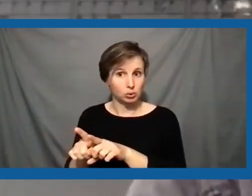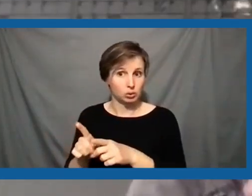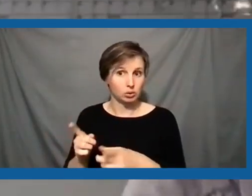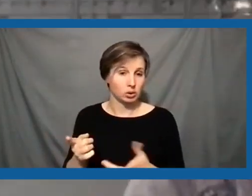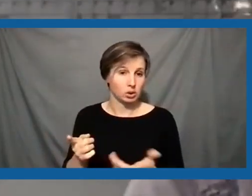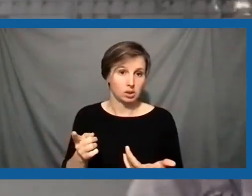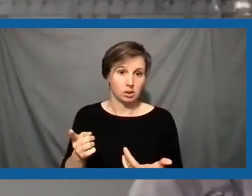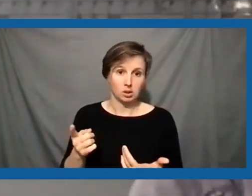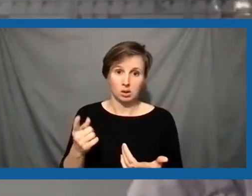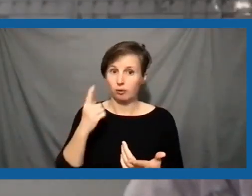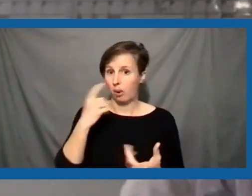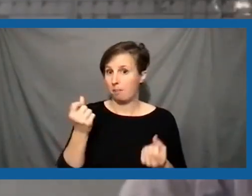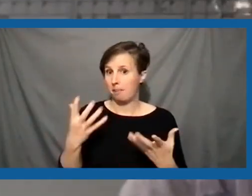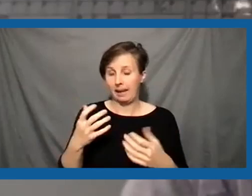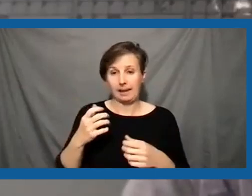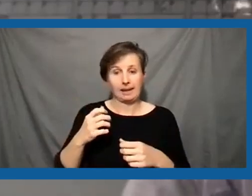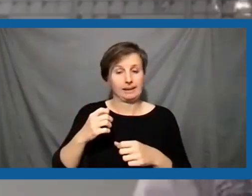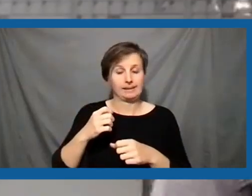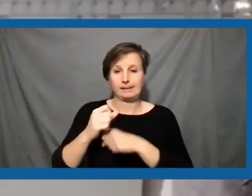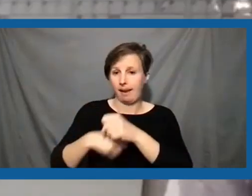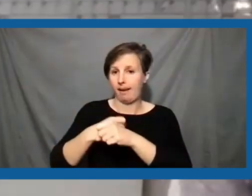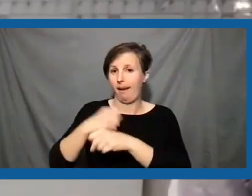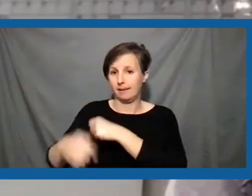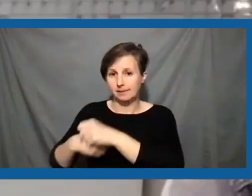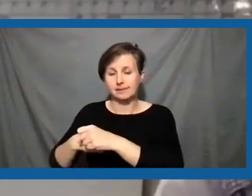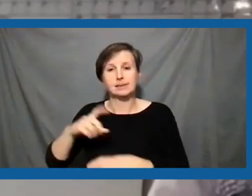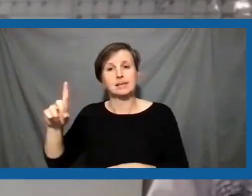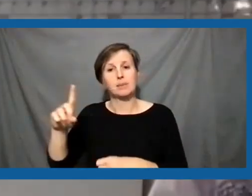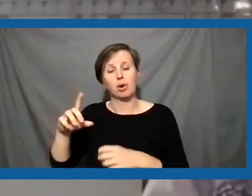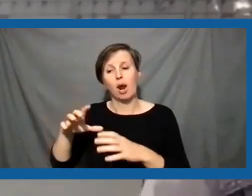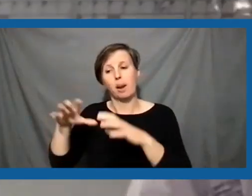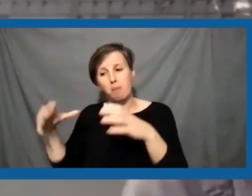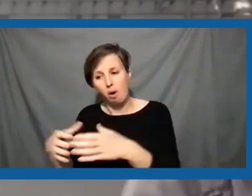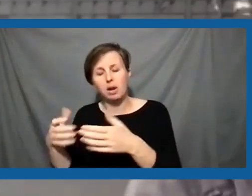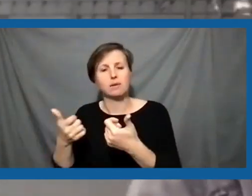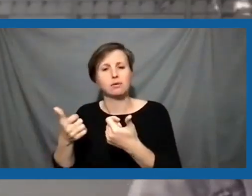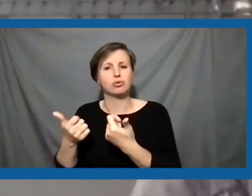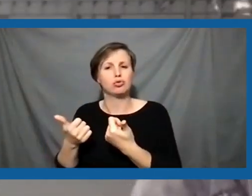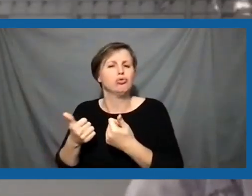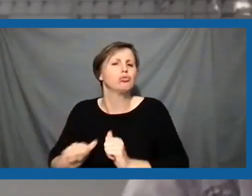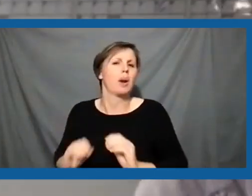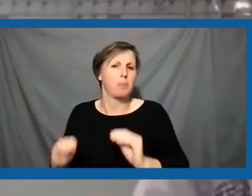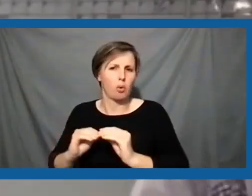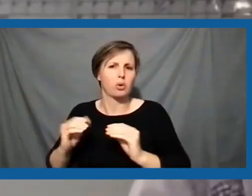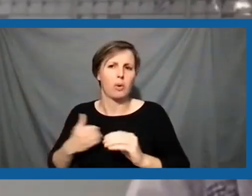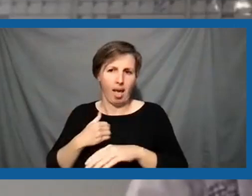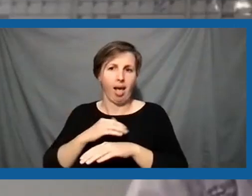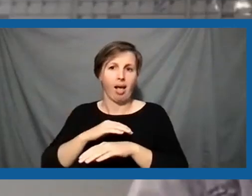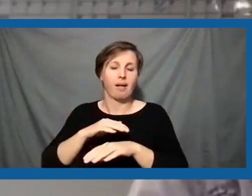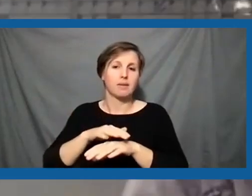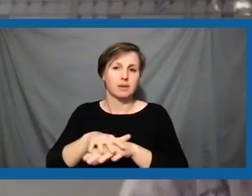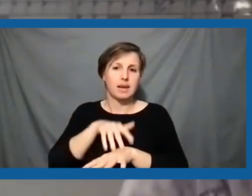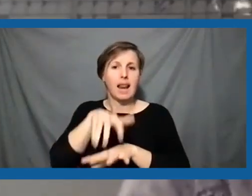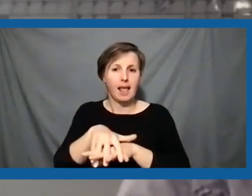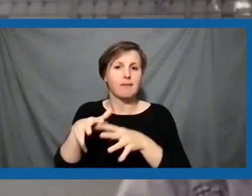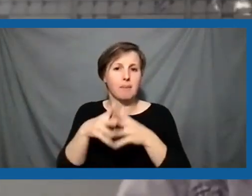know, many decades, the Democratic Party has made effort to bring more Native American voices to the